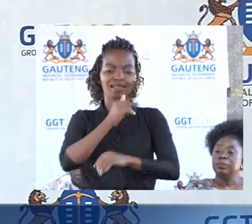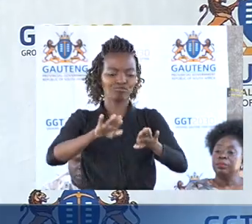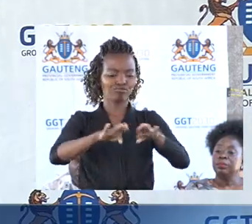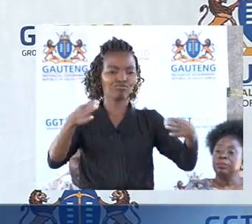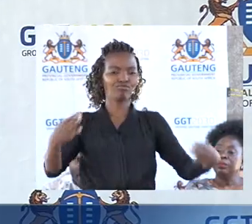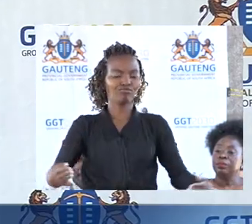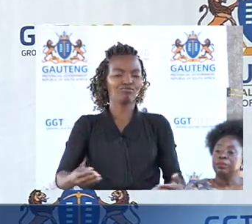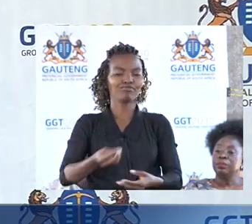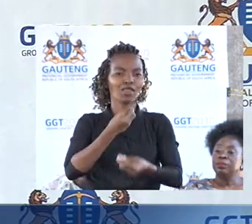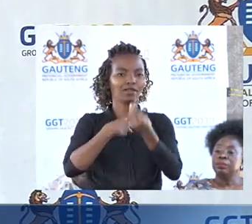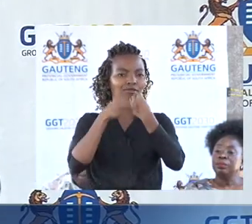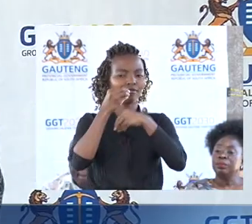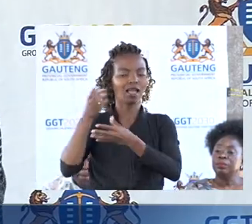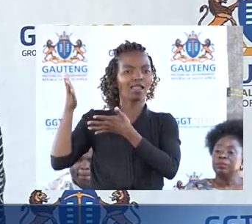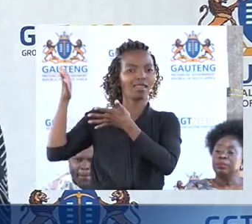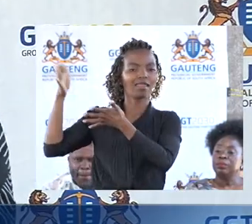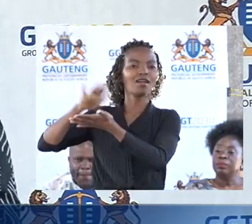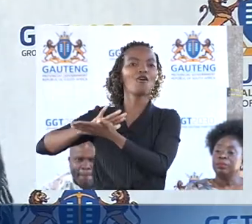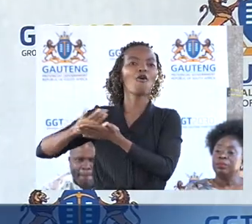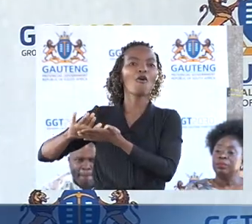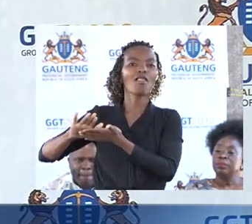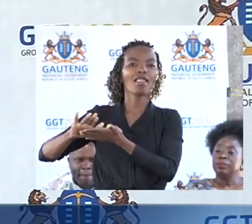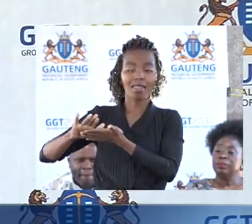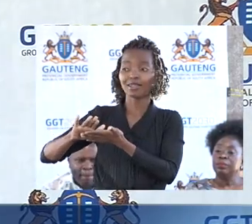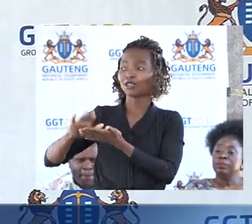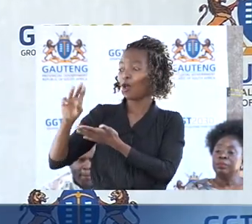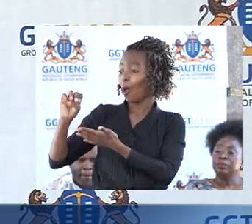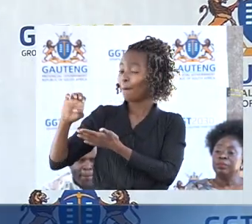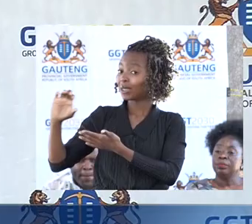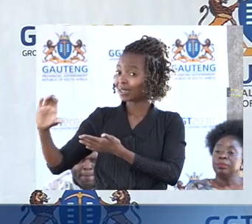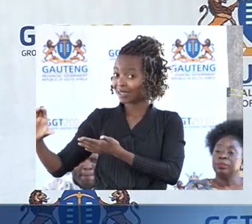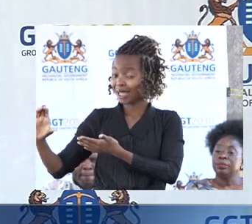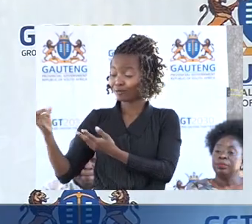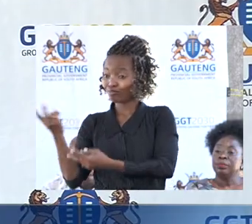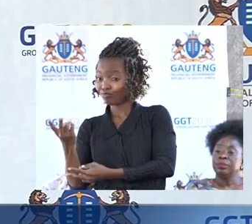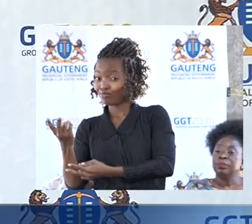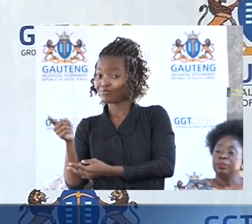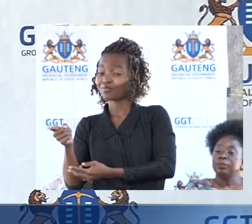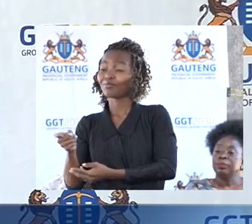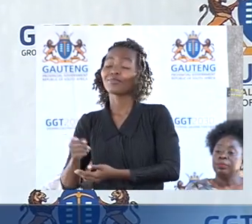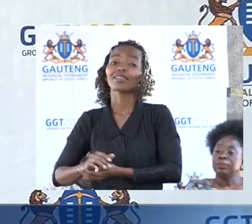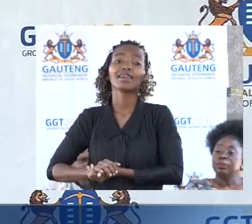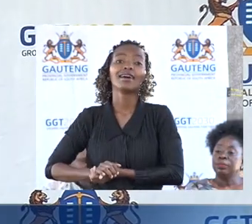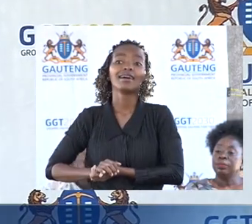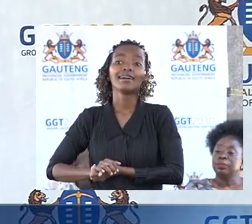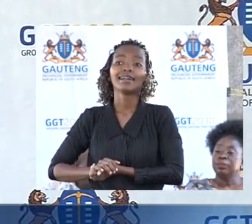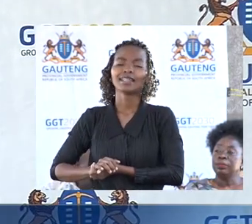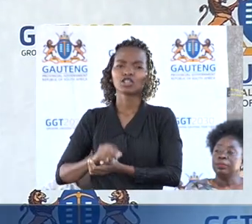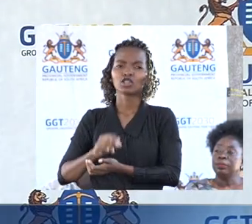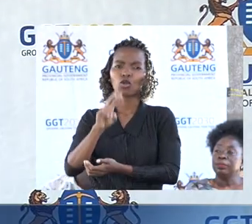there. So that wall, MEC Matome Chilwan and MEC Maile,